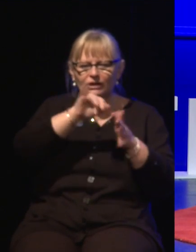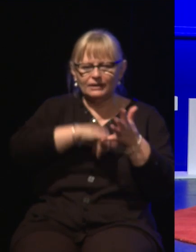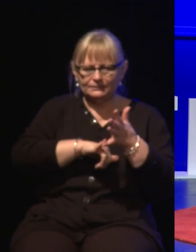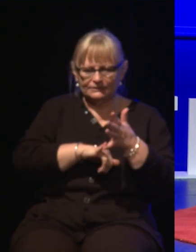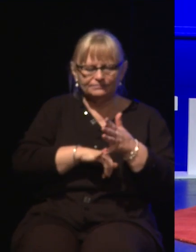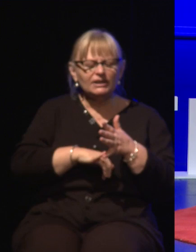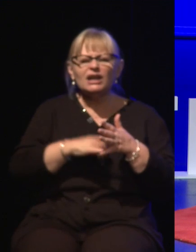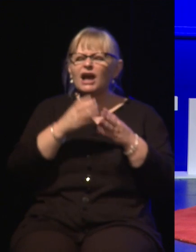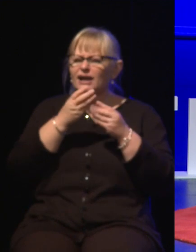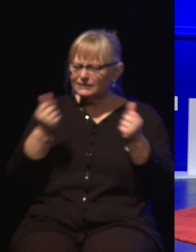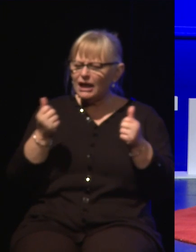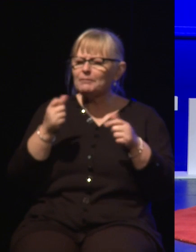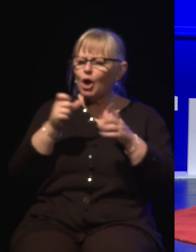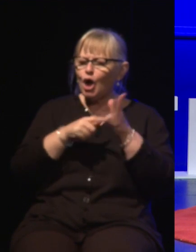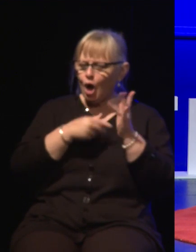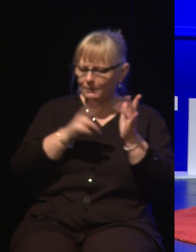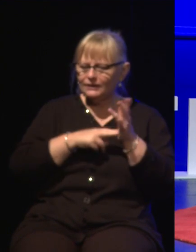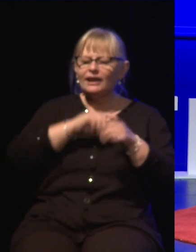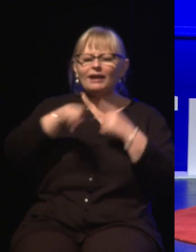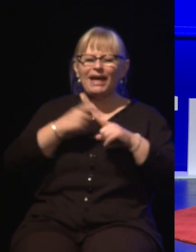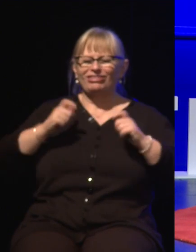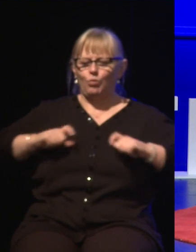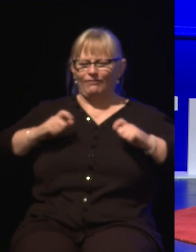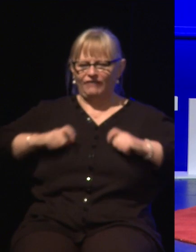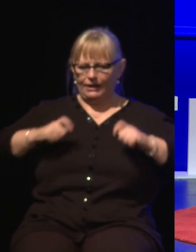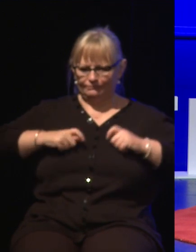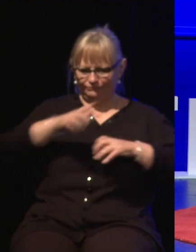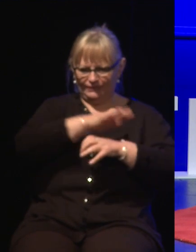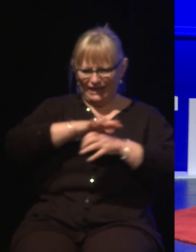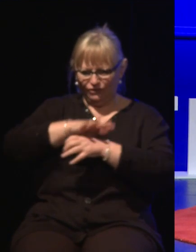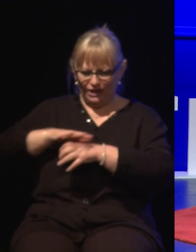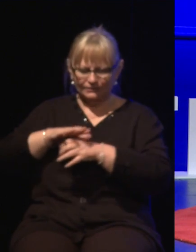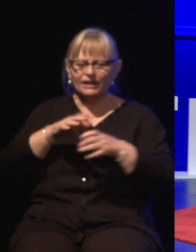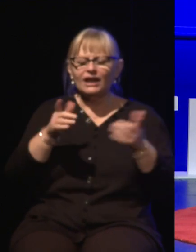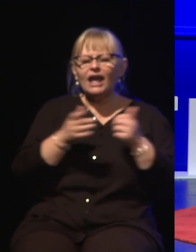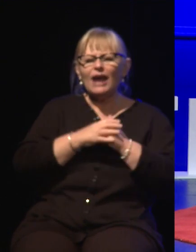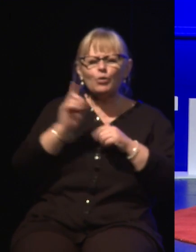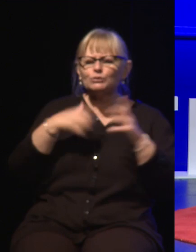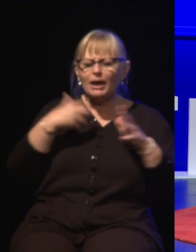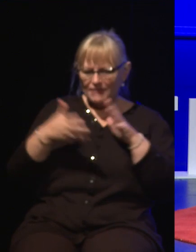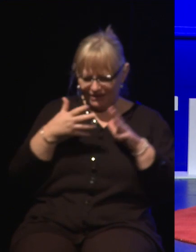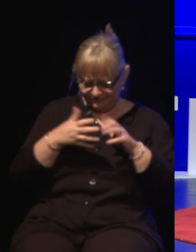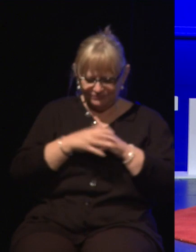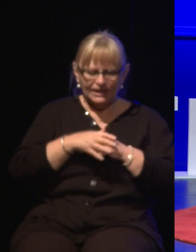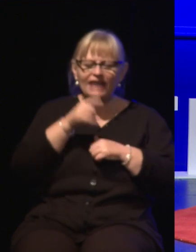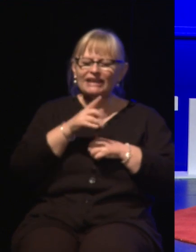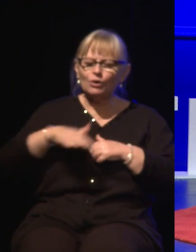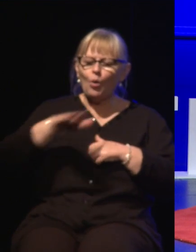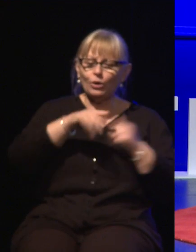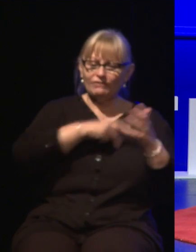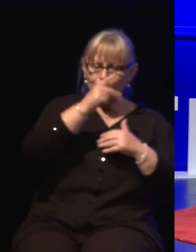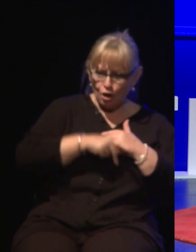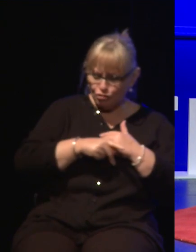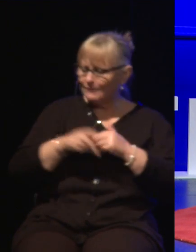common stereotypes have been about our welfare state. So what do I mean by the welfare state? The welfare state is all of the programs